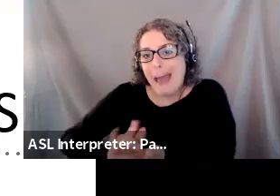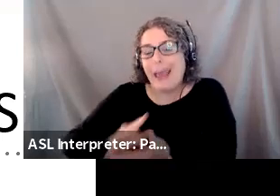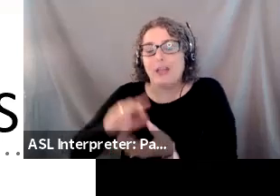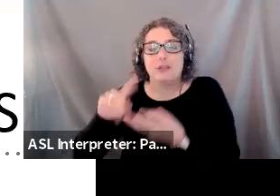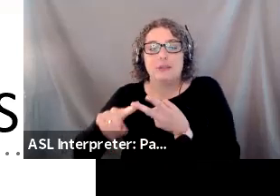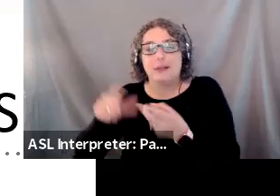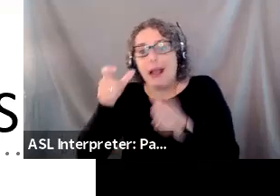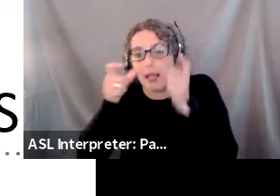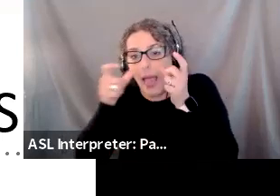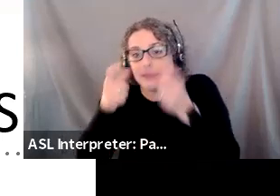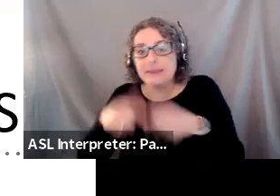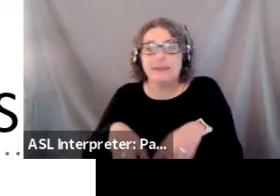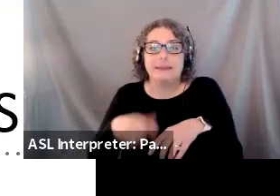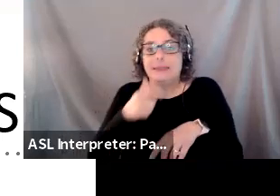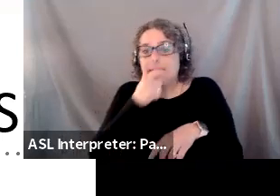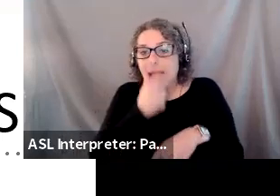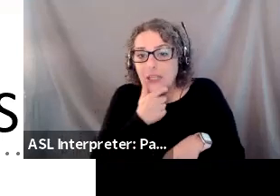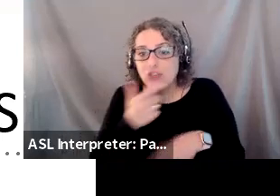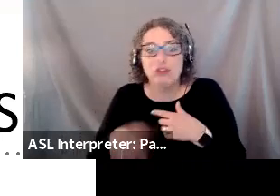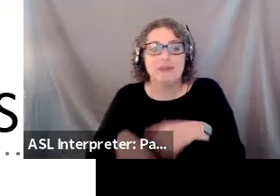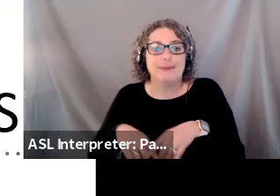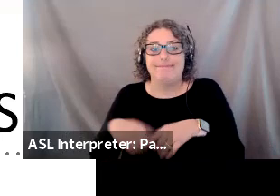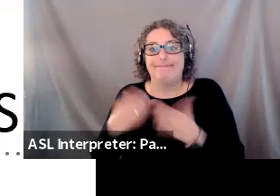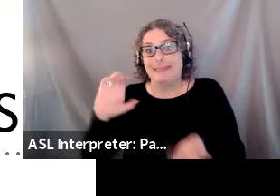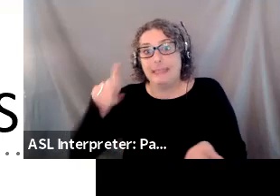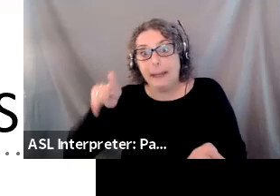medications, glasses, dentures, CPAPs,